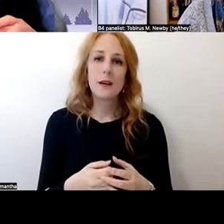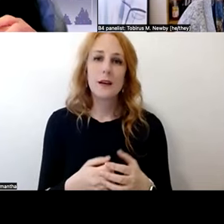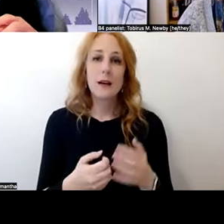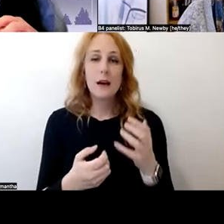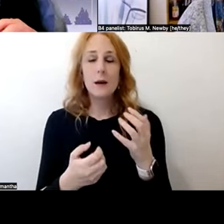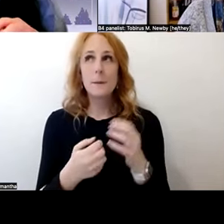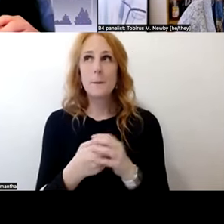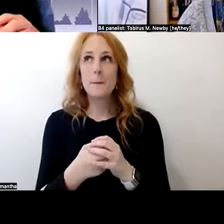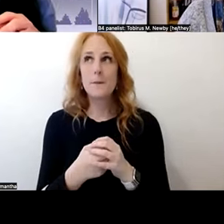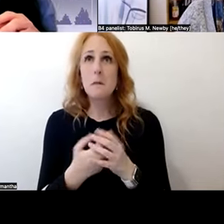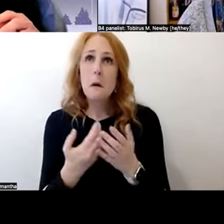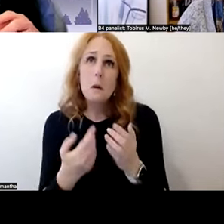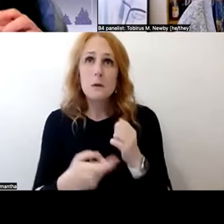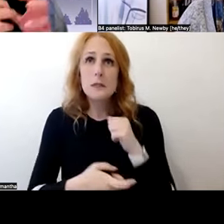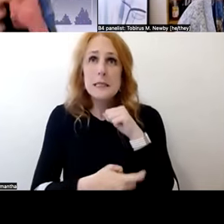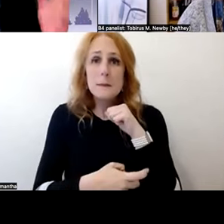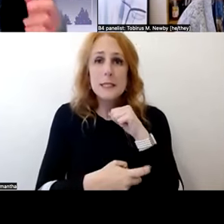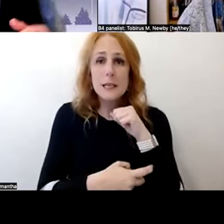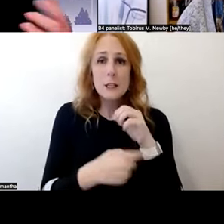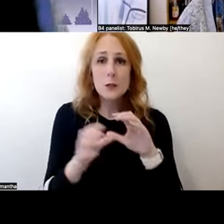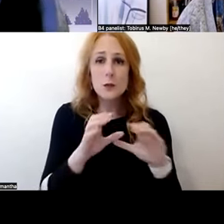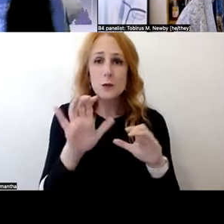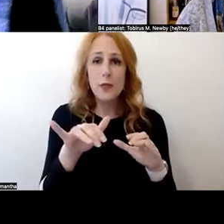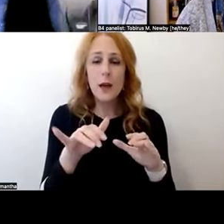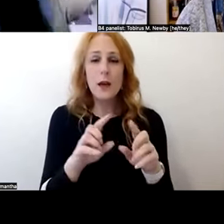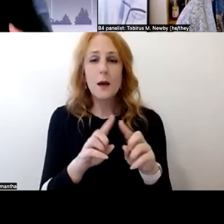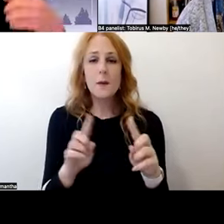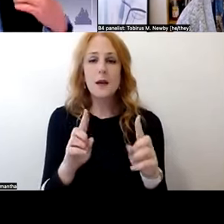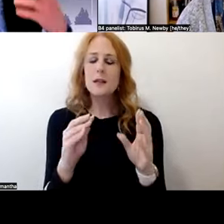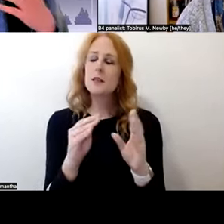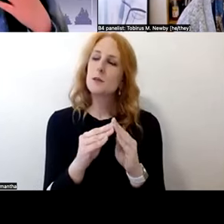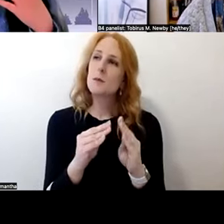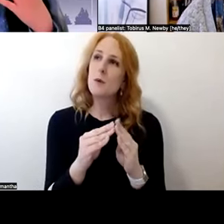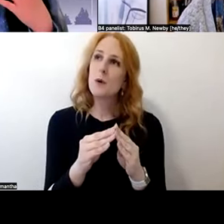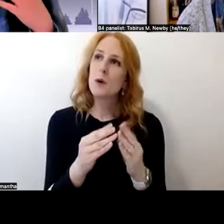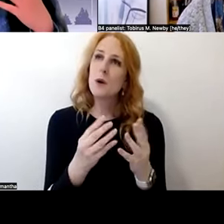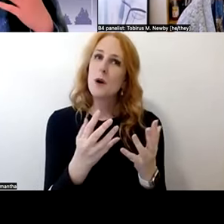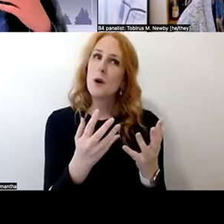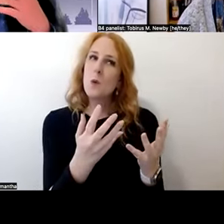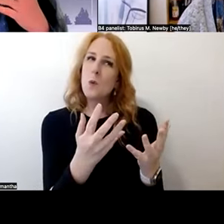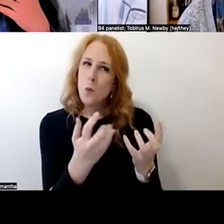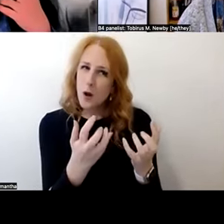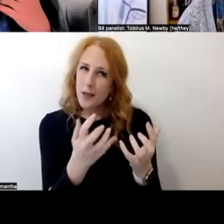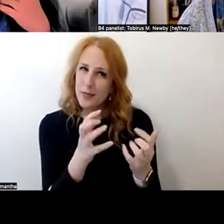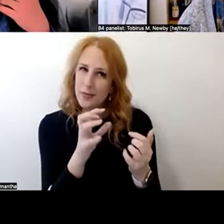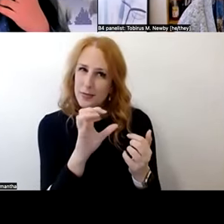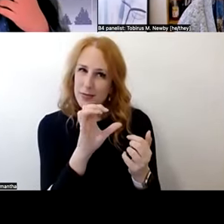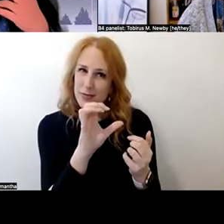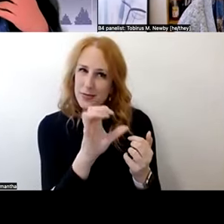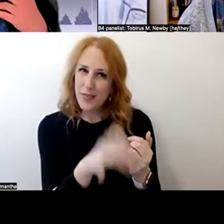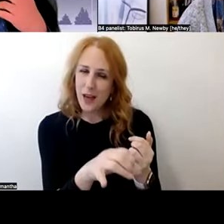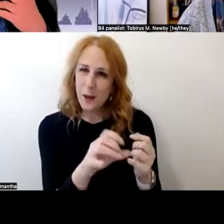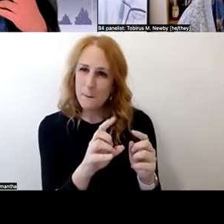tempting, but I think it's that kind of concept of wanting to like have that can be,